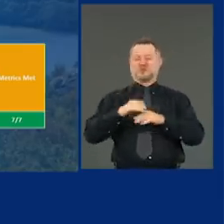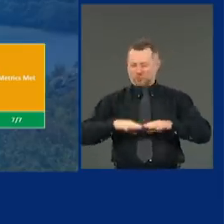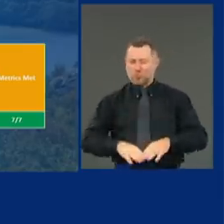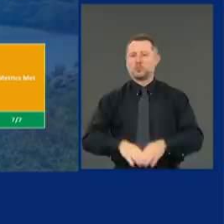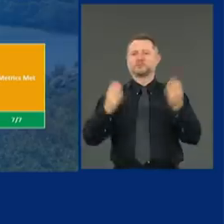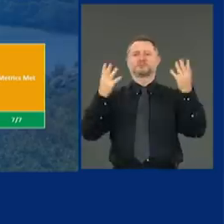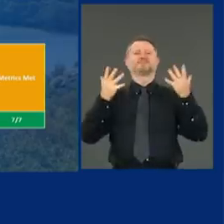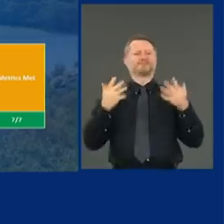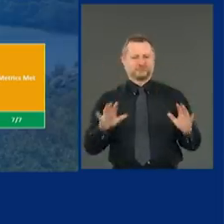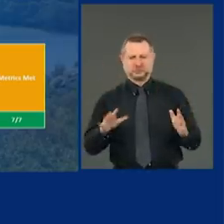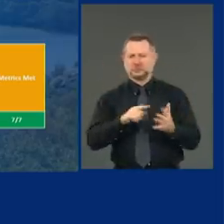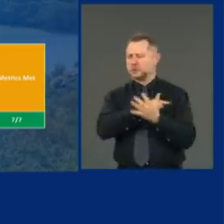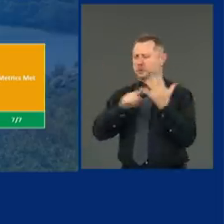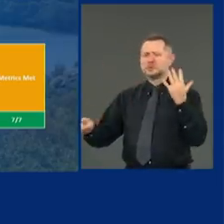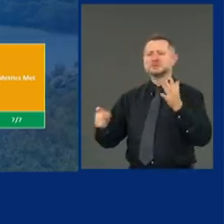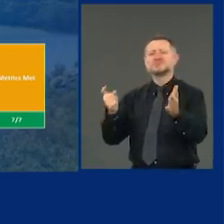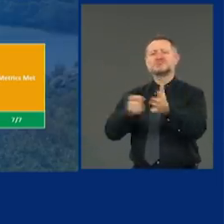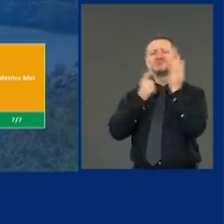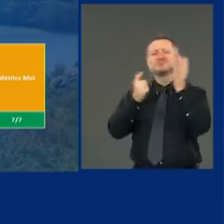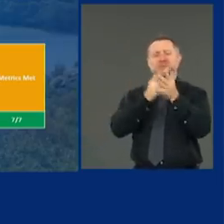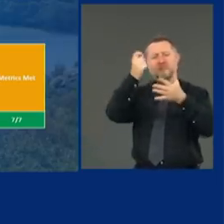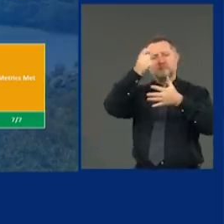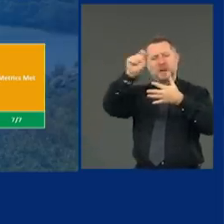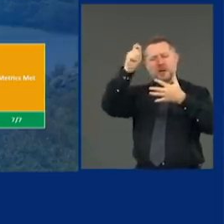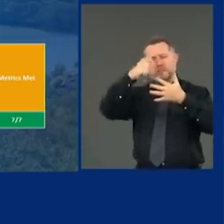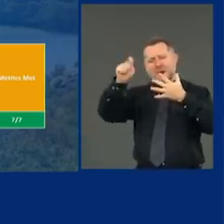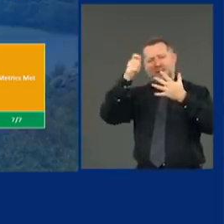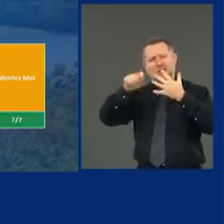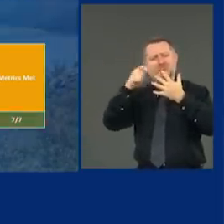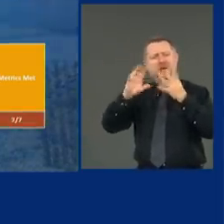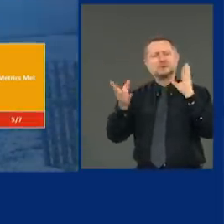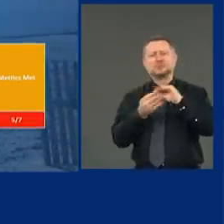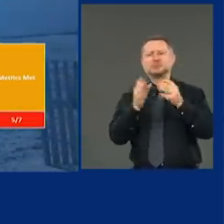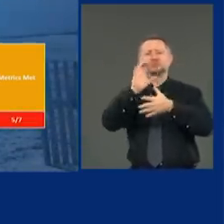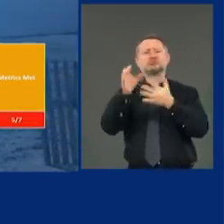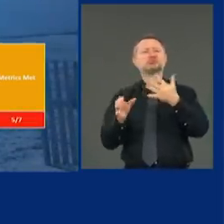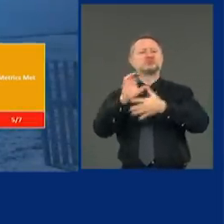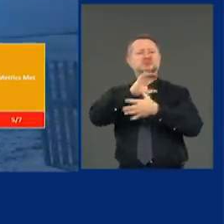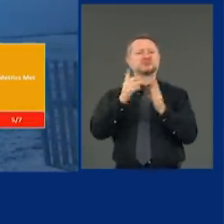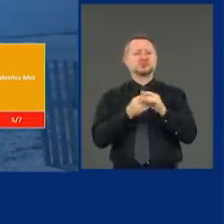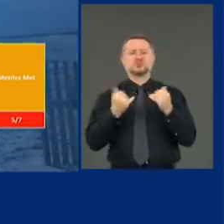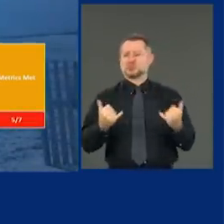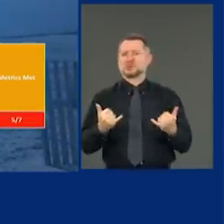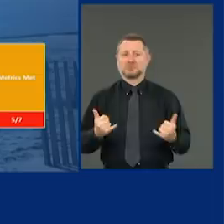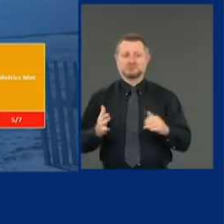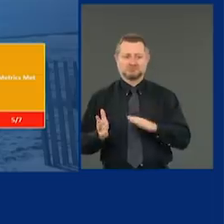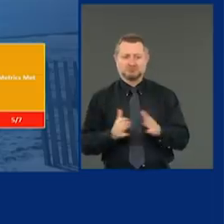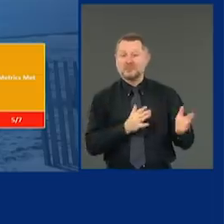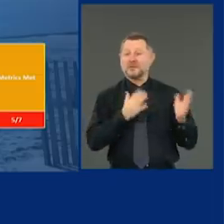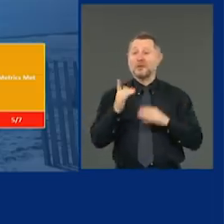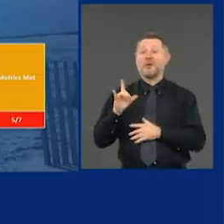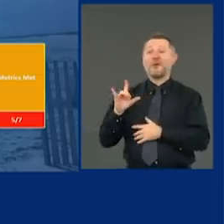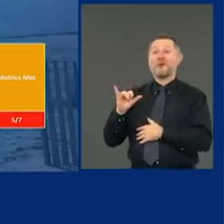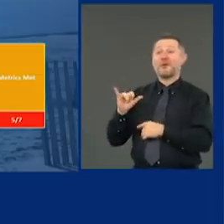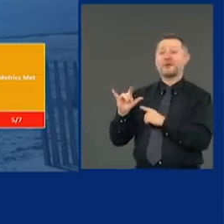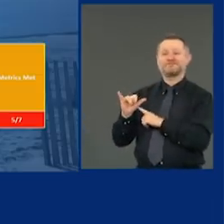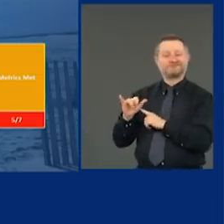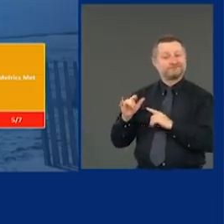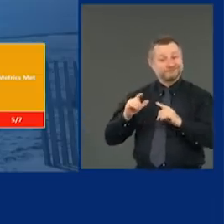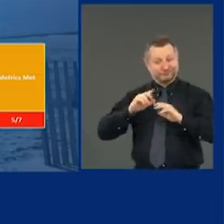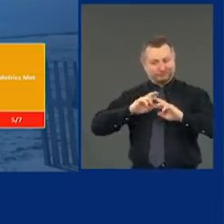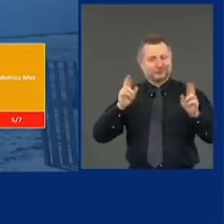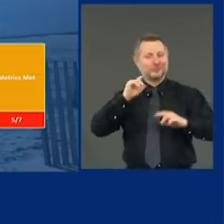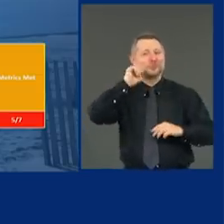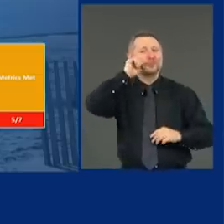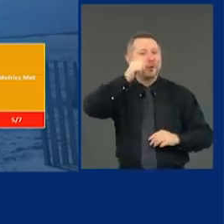the metrics, all the numerical criteria, so they're opening today. Long Island will open tomorrow. We're going to